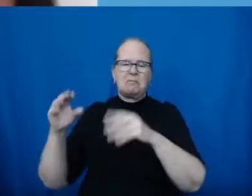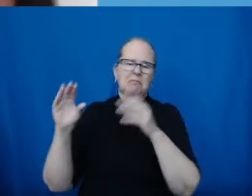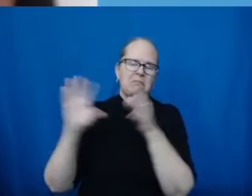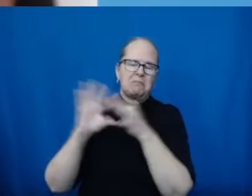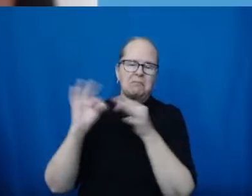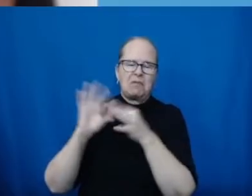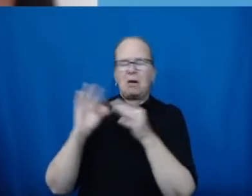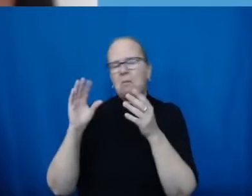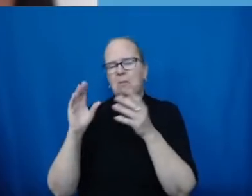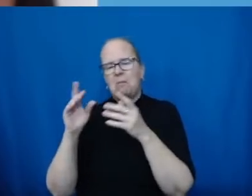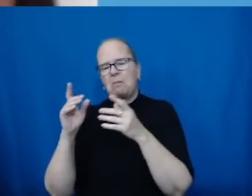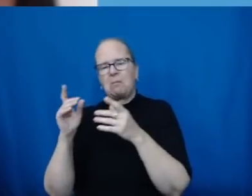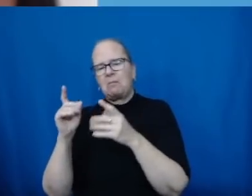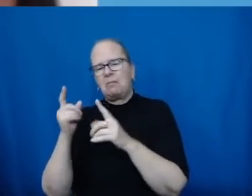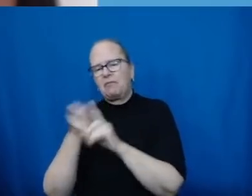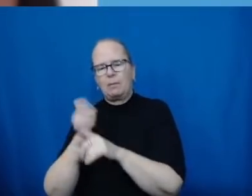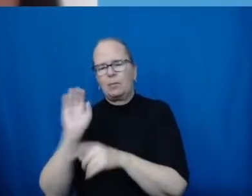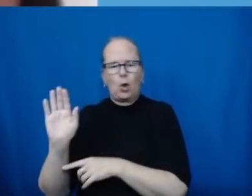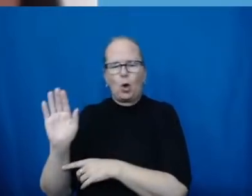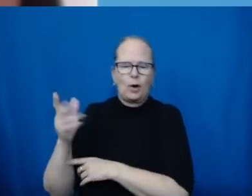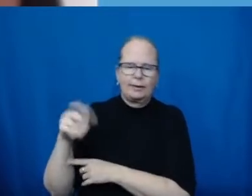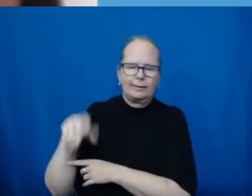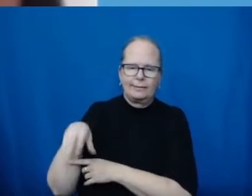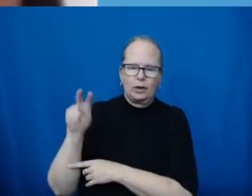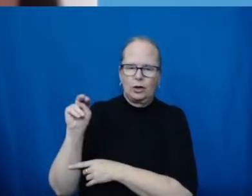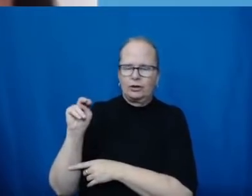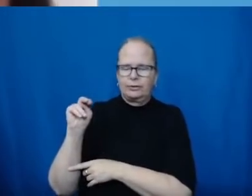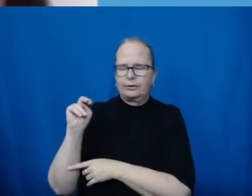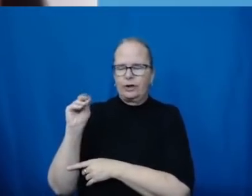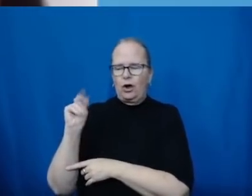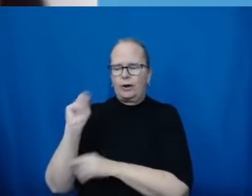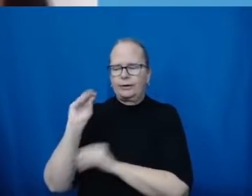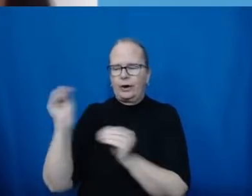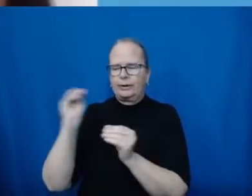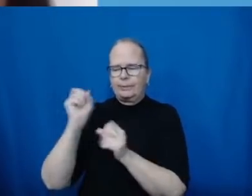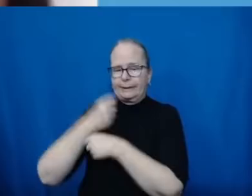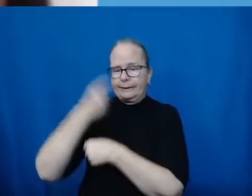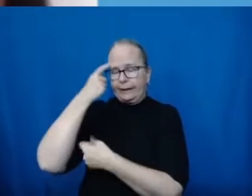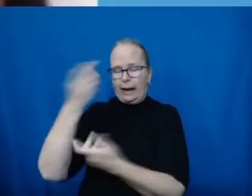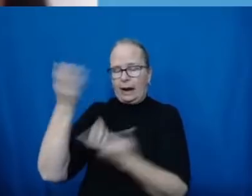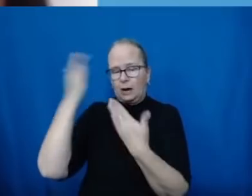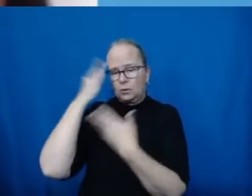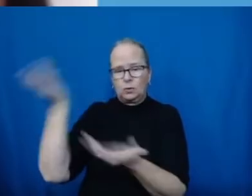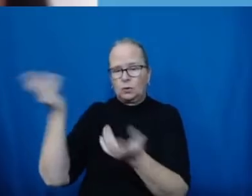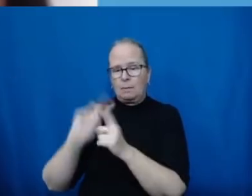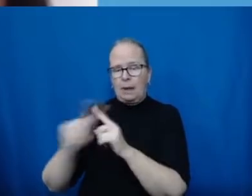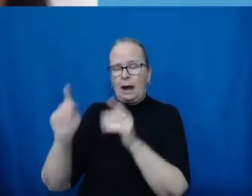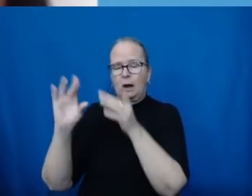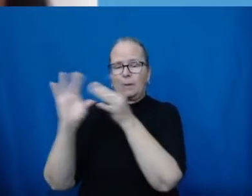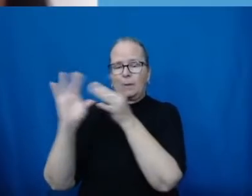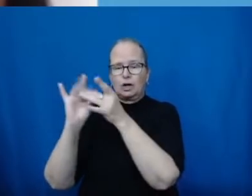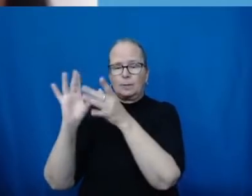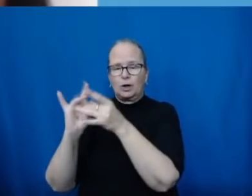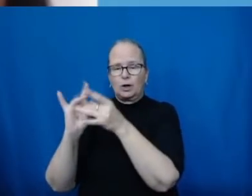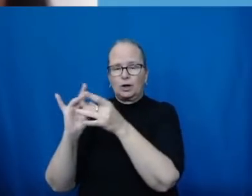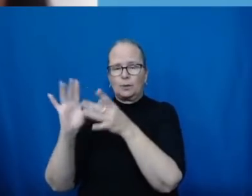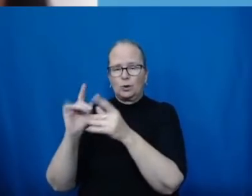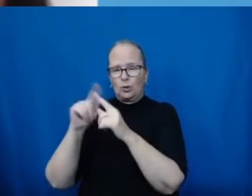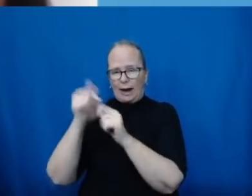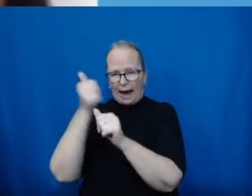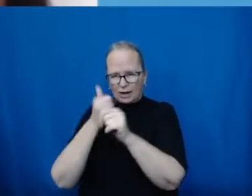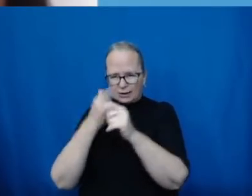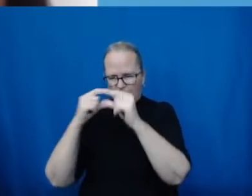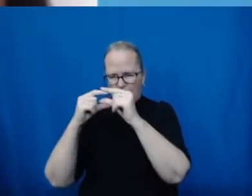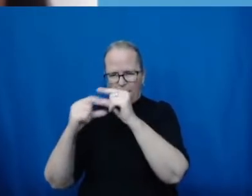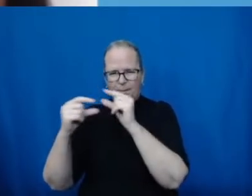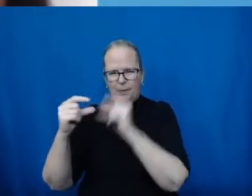think you need to comment on all 500 of Uncle Bill's posts, if you then have, let's say Uncle Bill's grandkids are